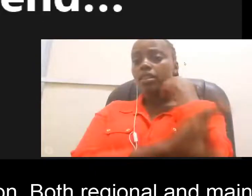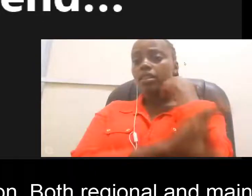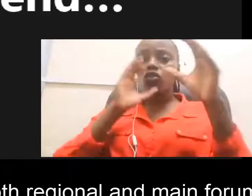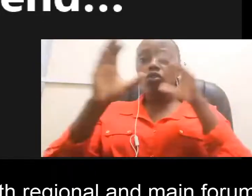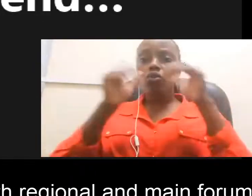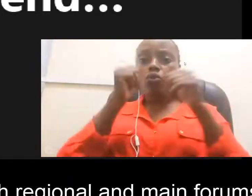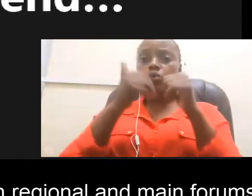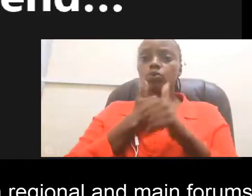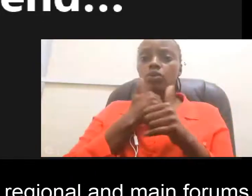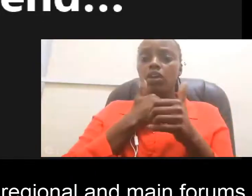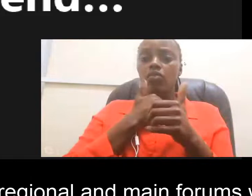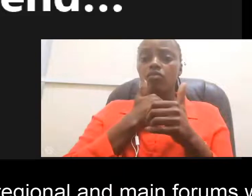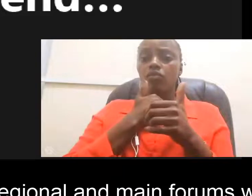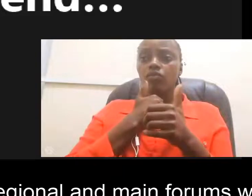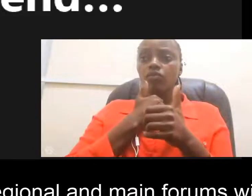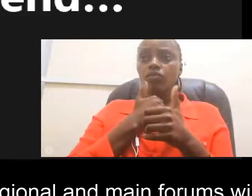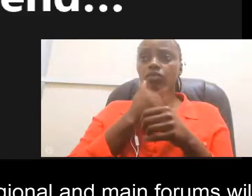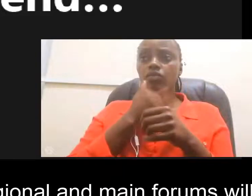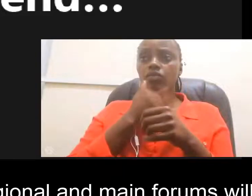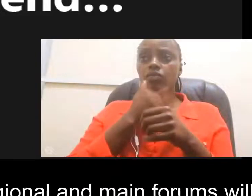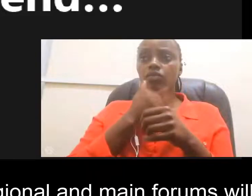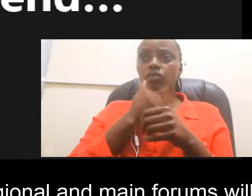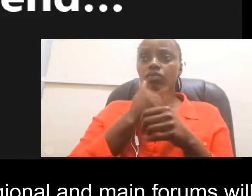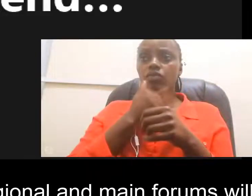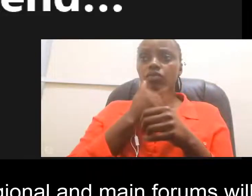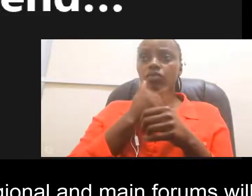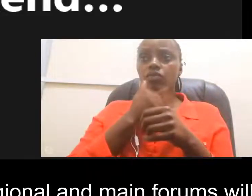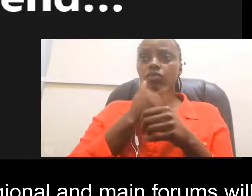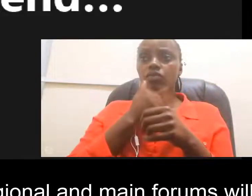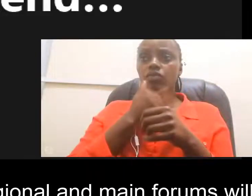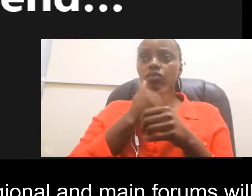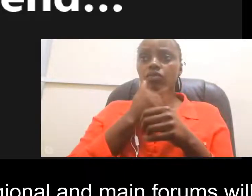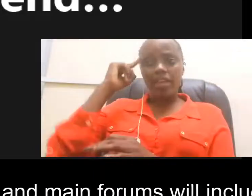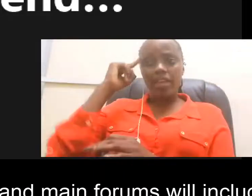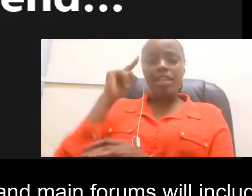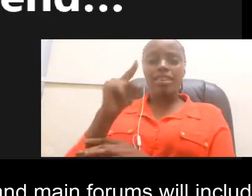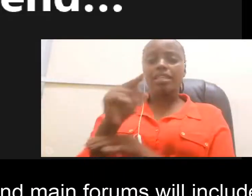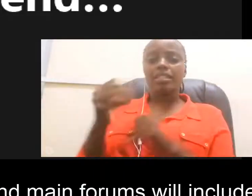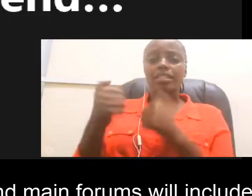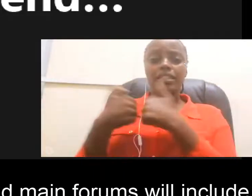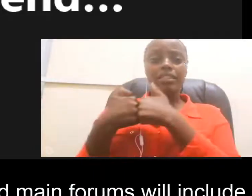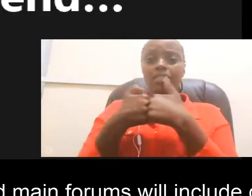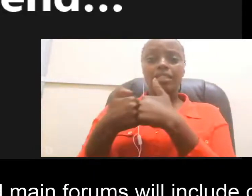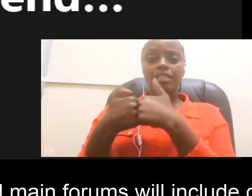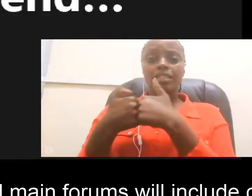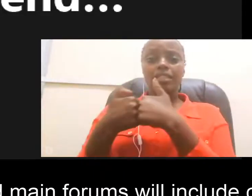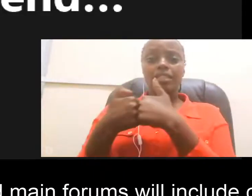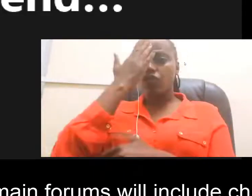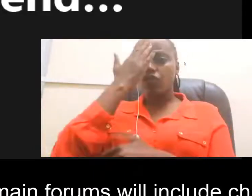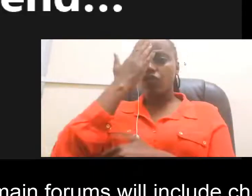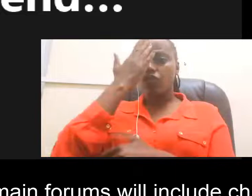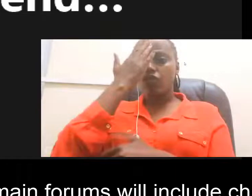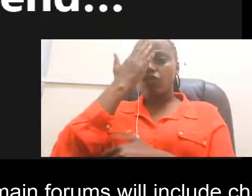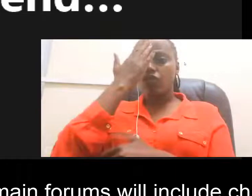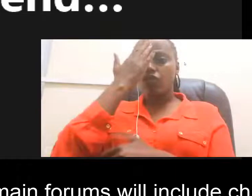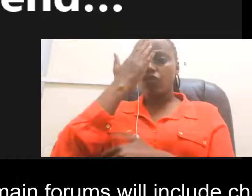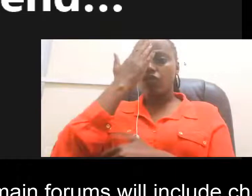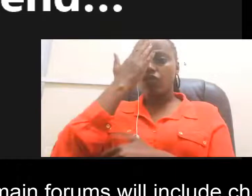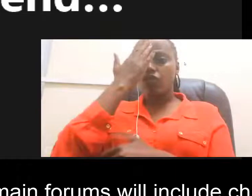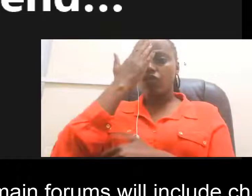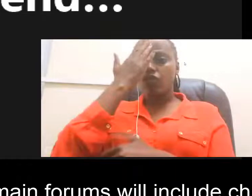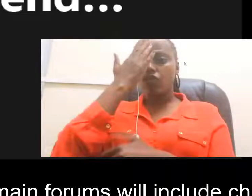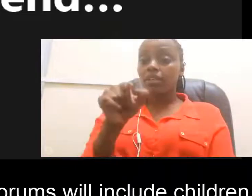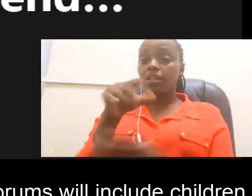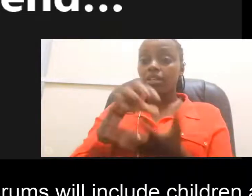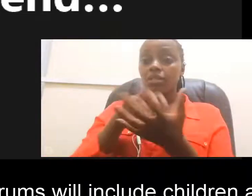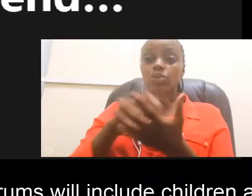or on effectiveness, I think that remains a challenge, because the situation in Kenya is